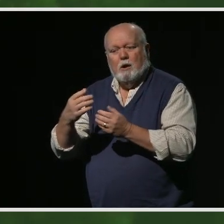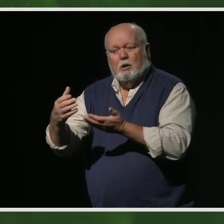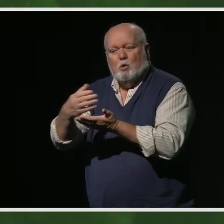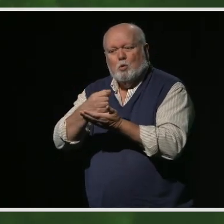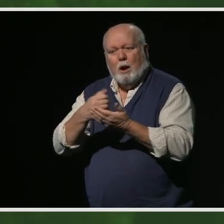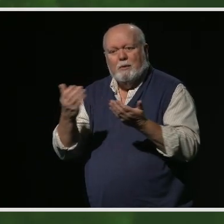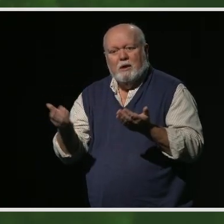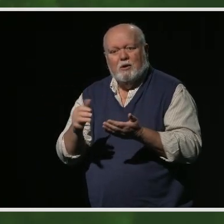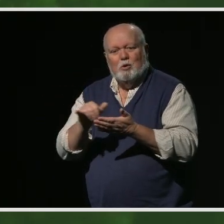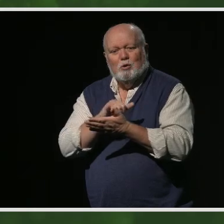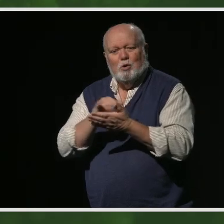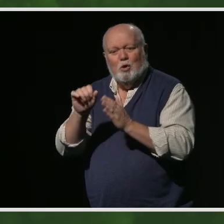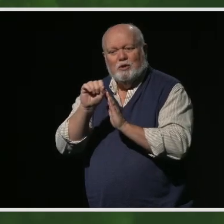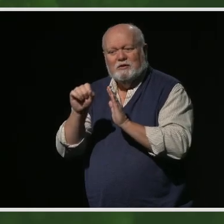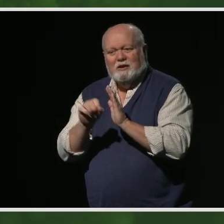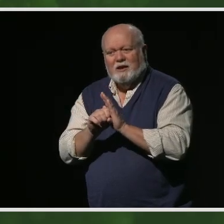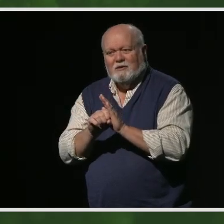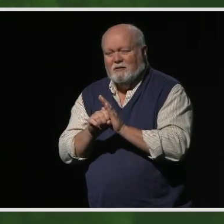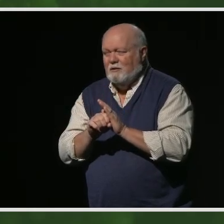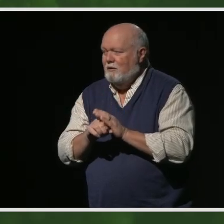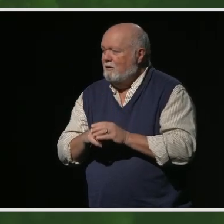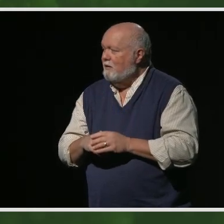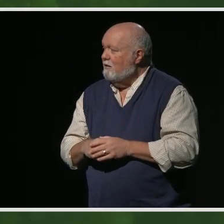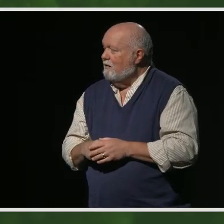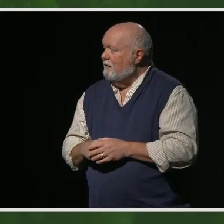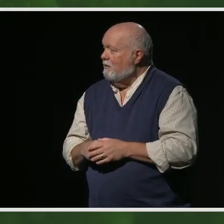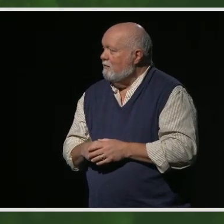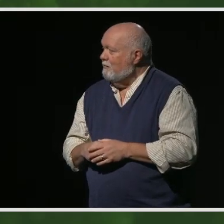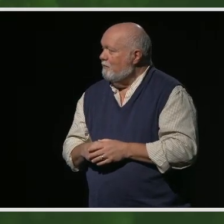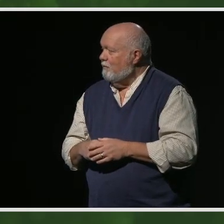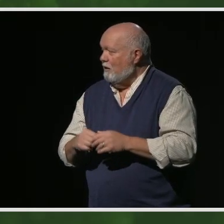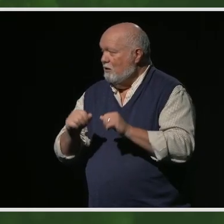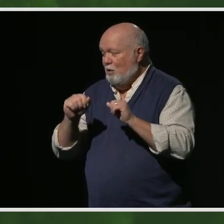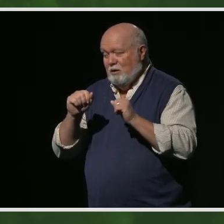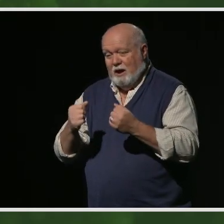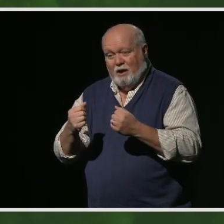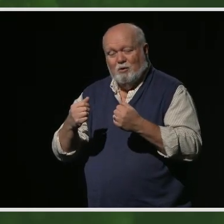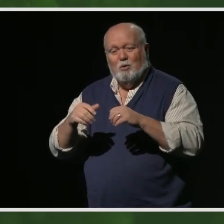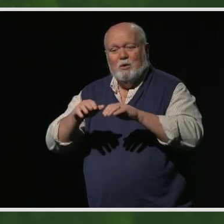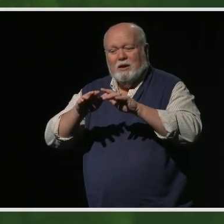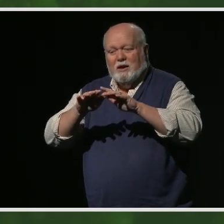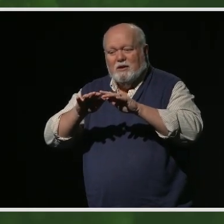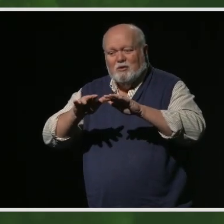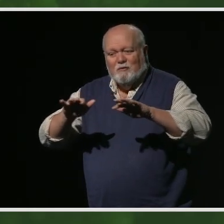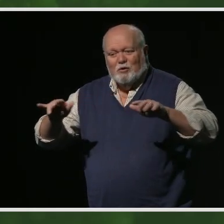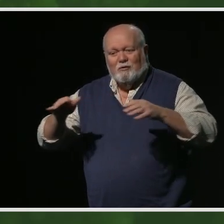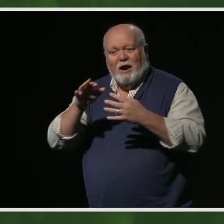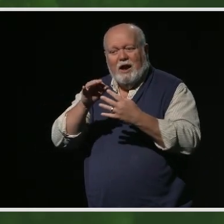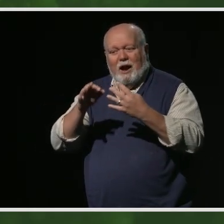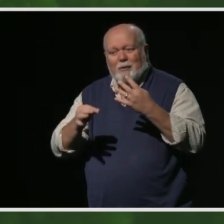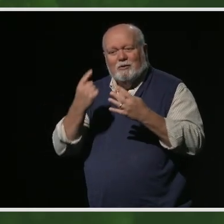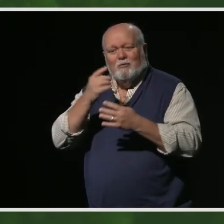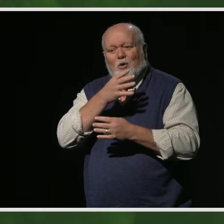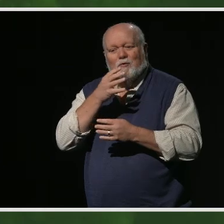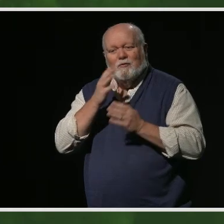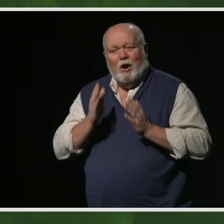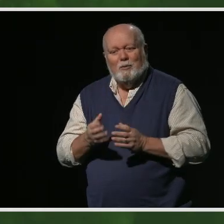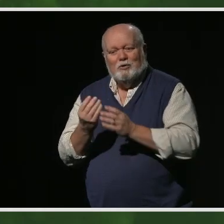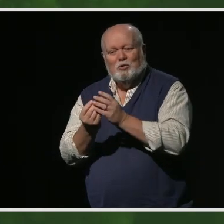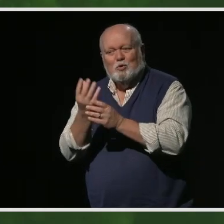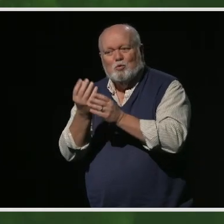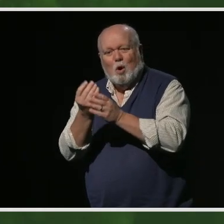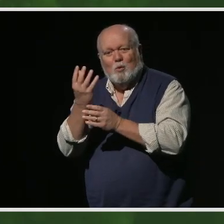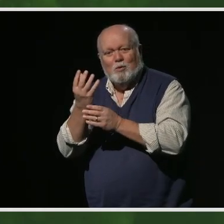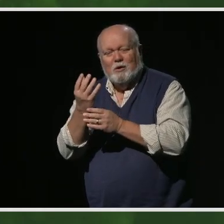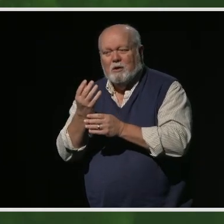could be a good replacement or companion crop to diversify options for farmers. They are a sustainable choice